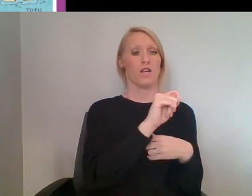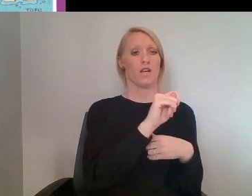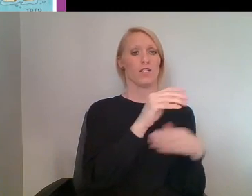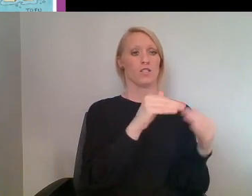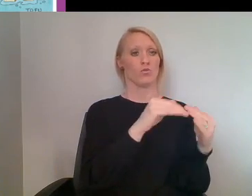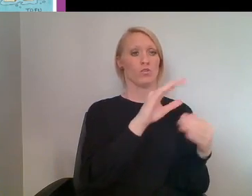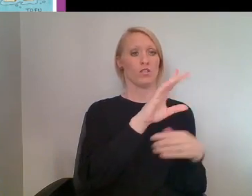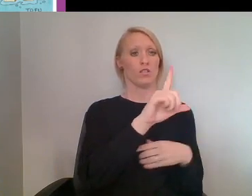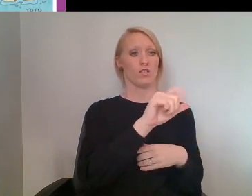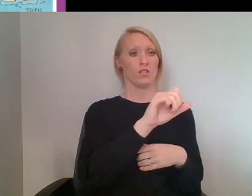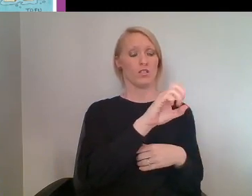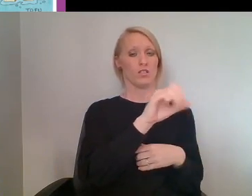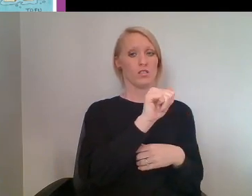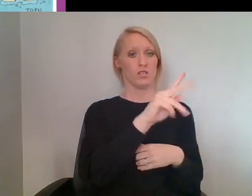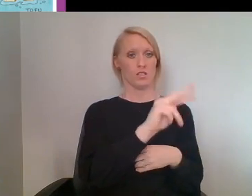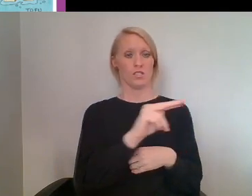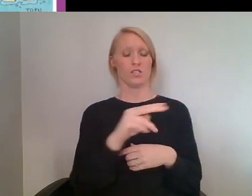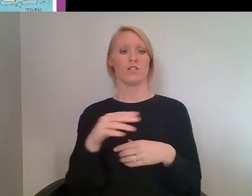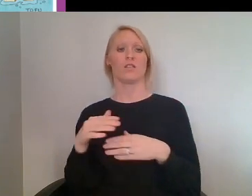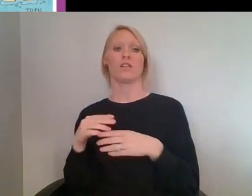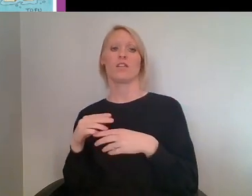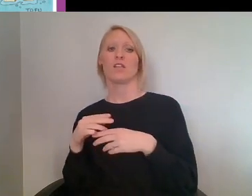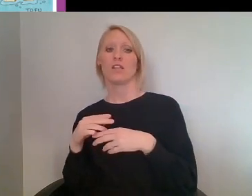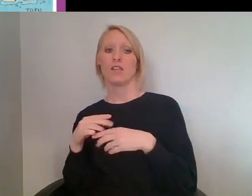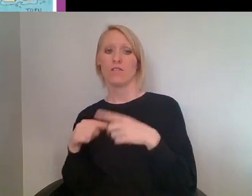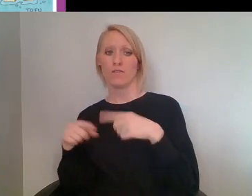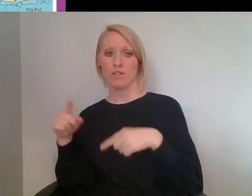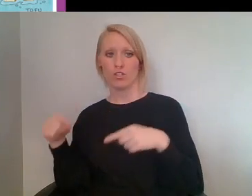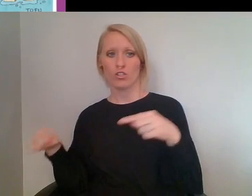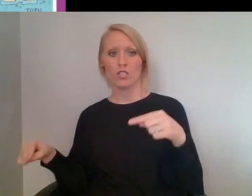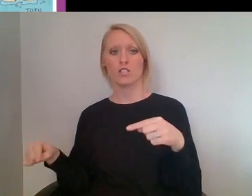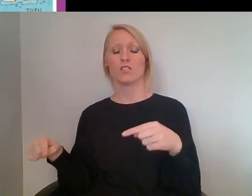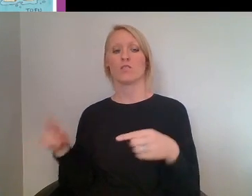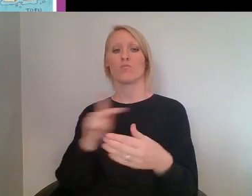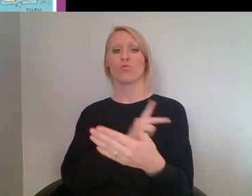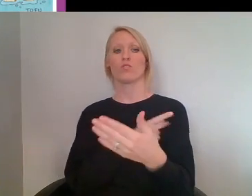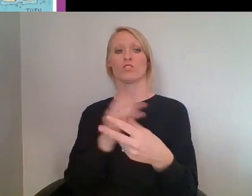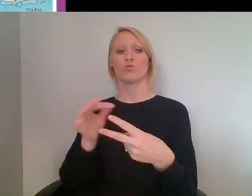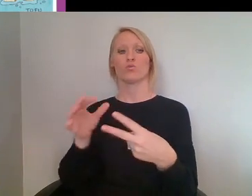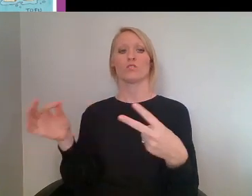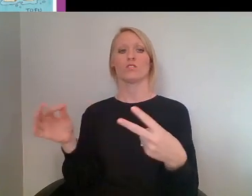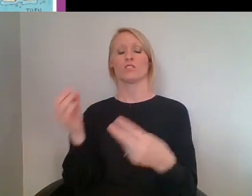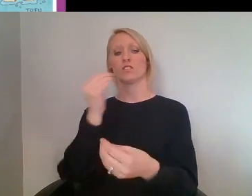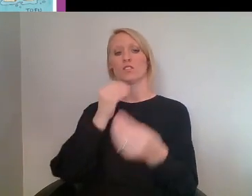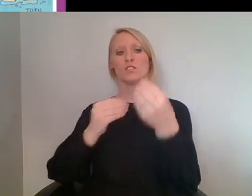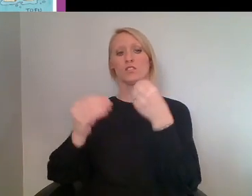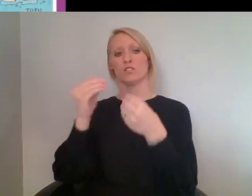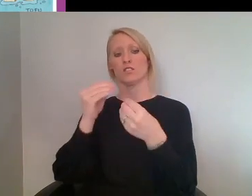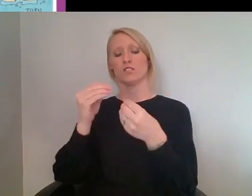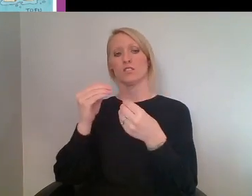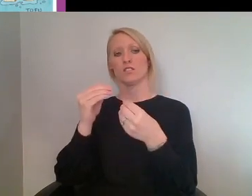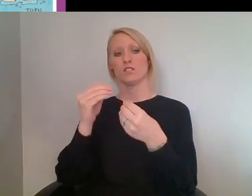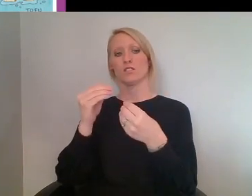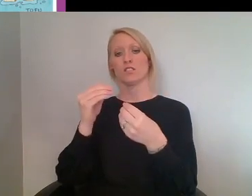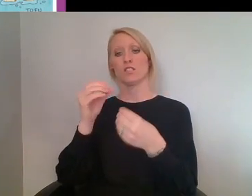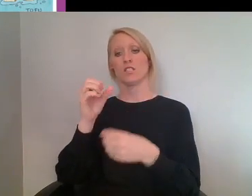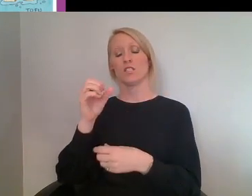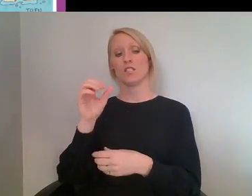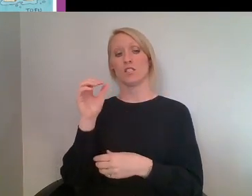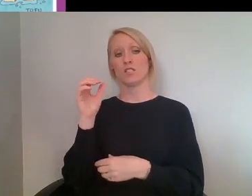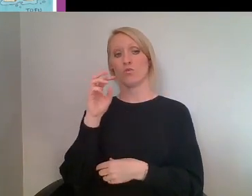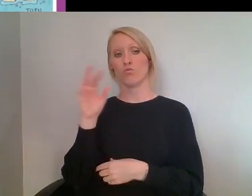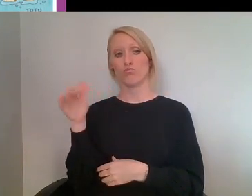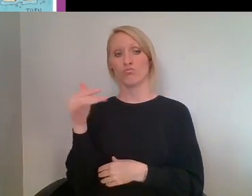eating proteins. So seafood is recommended that we eat it at least twice a week. And when I say seafood, it could also be like